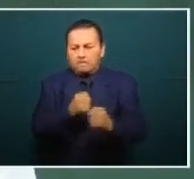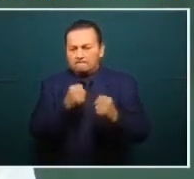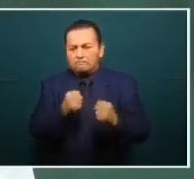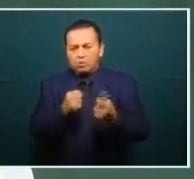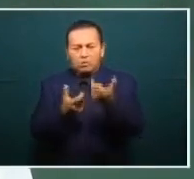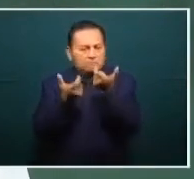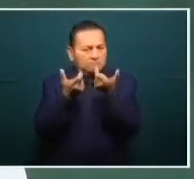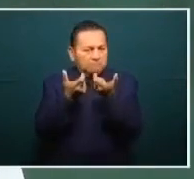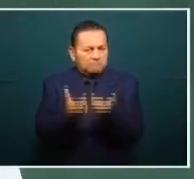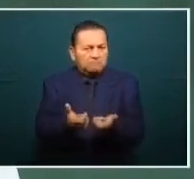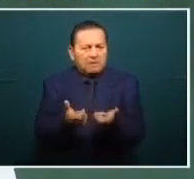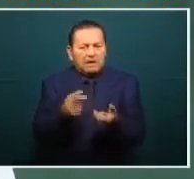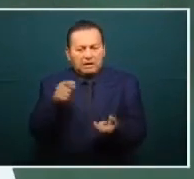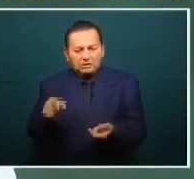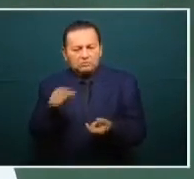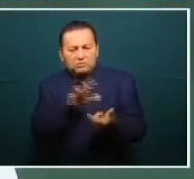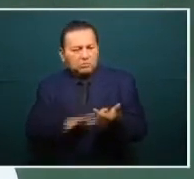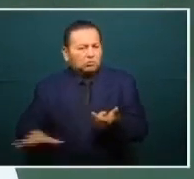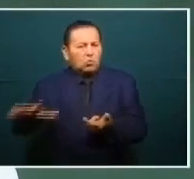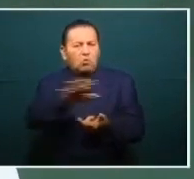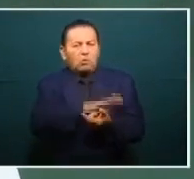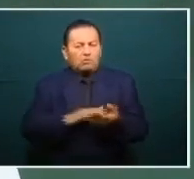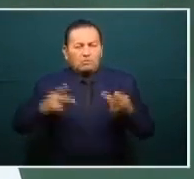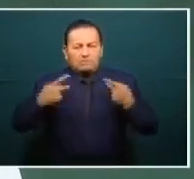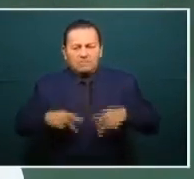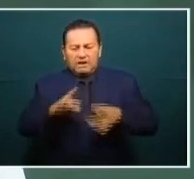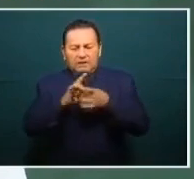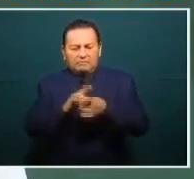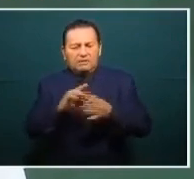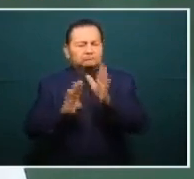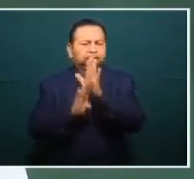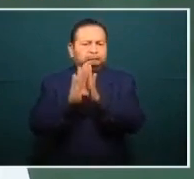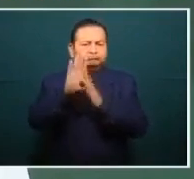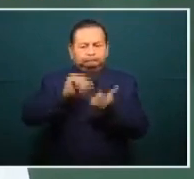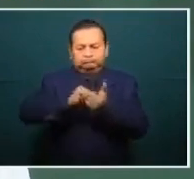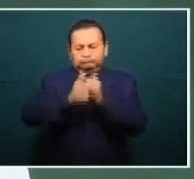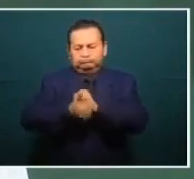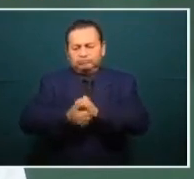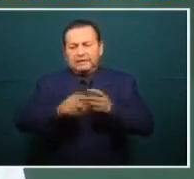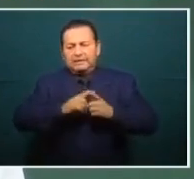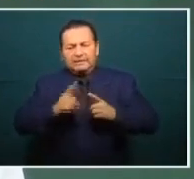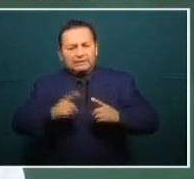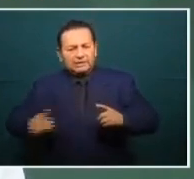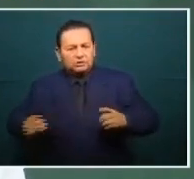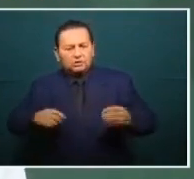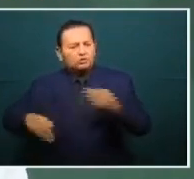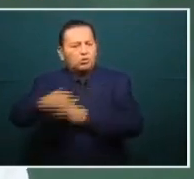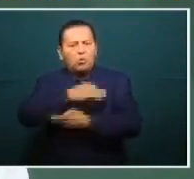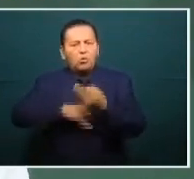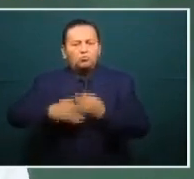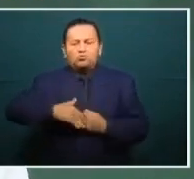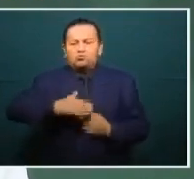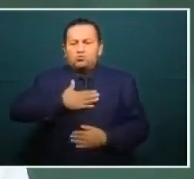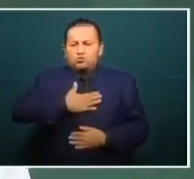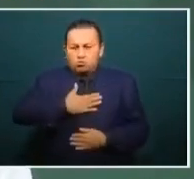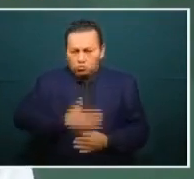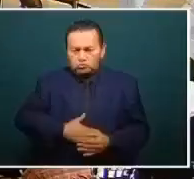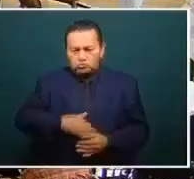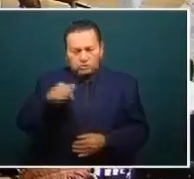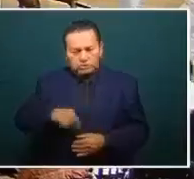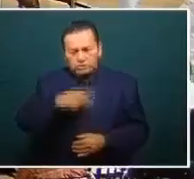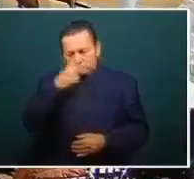adversity. We will grow into a great power of social